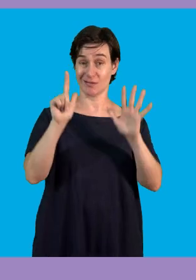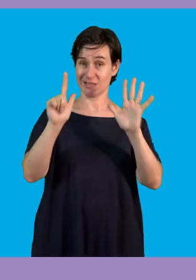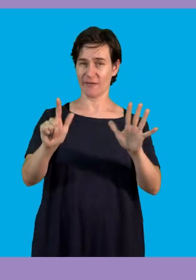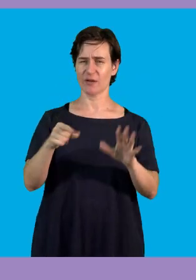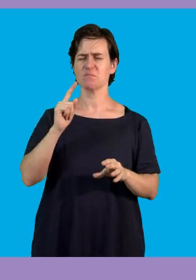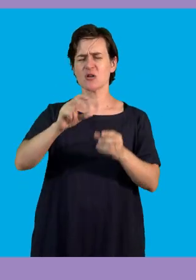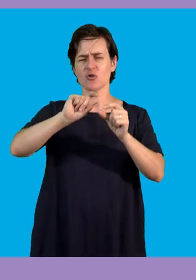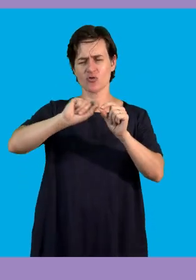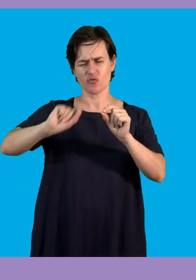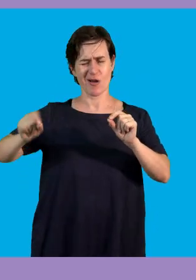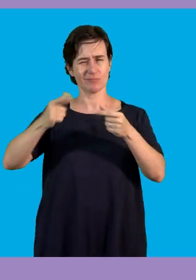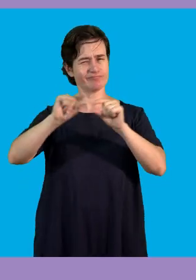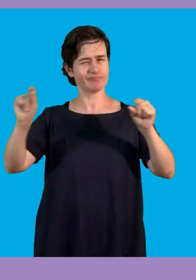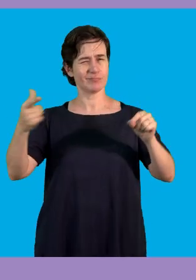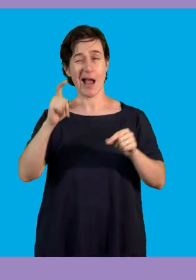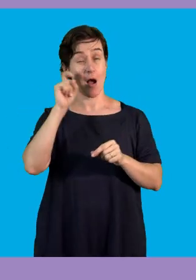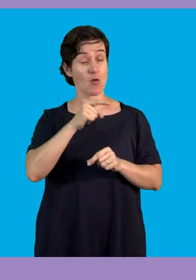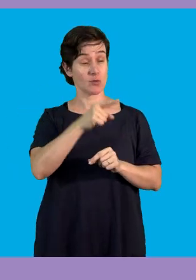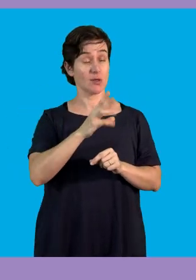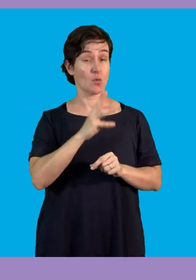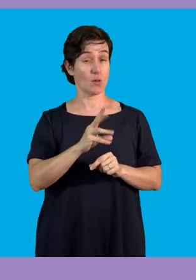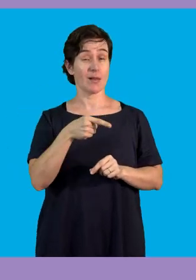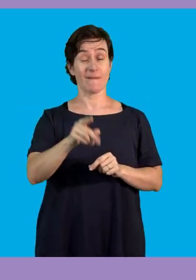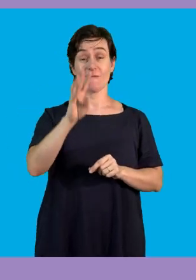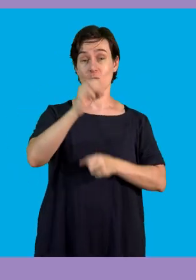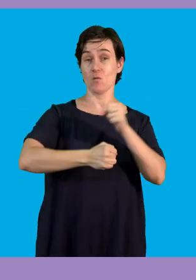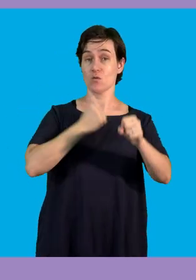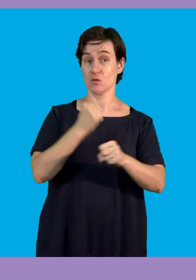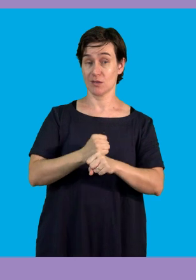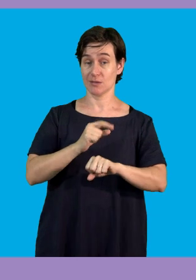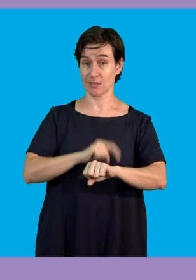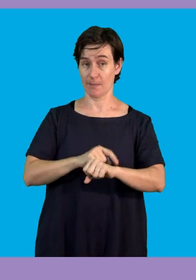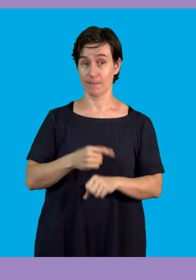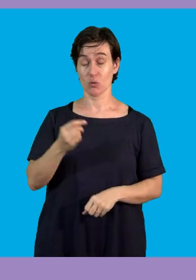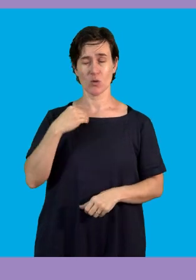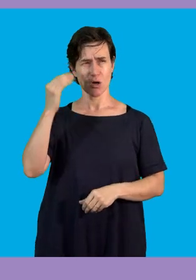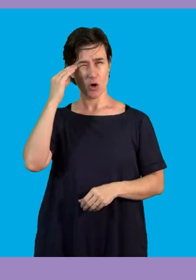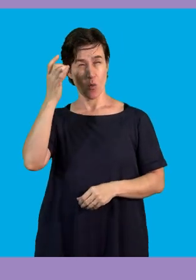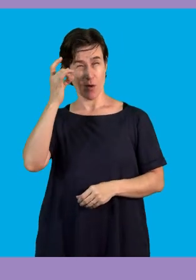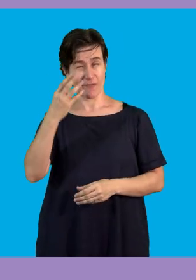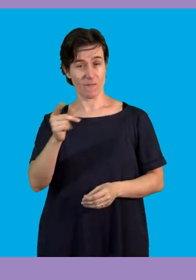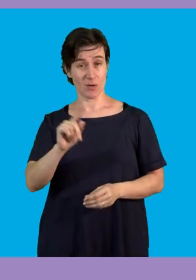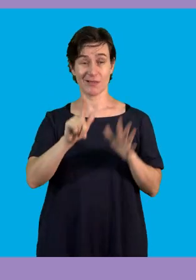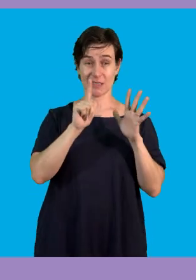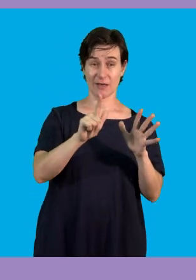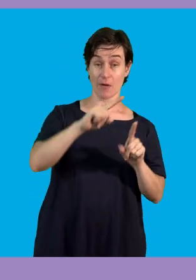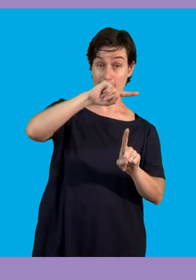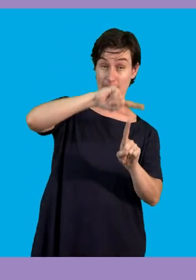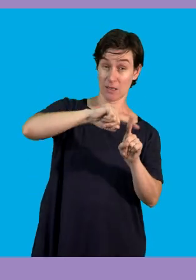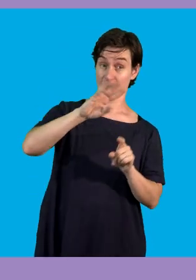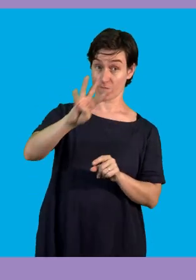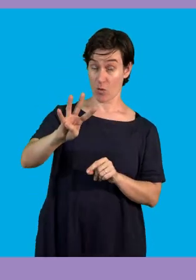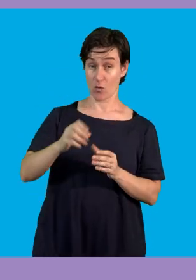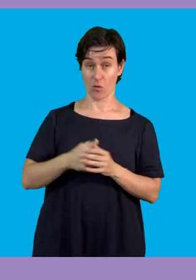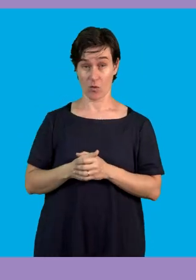Write down an expression to show how old he will be in 4 years' time. We know that he's 7, and in 4 years' time, it would